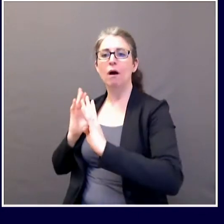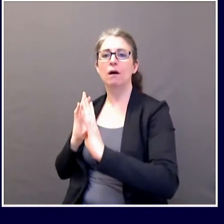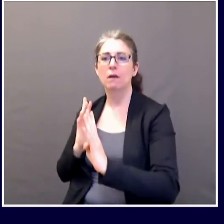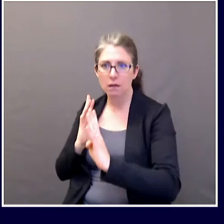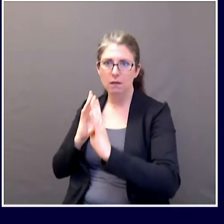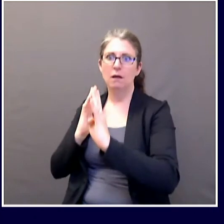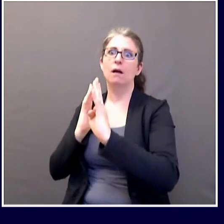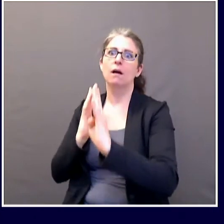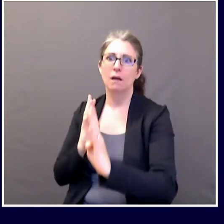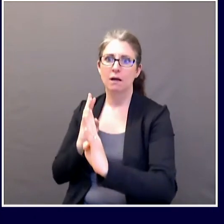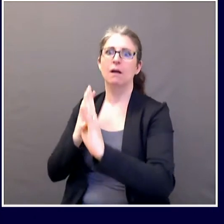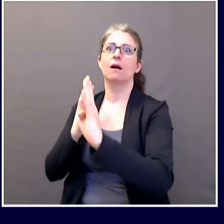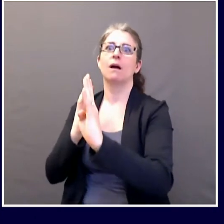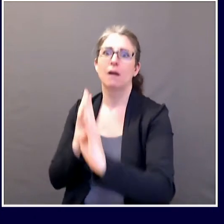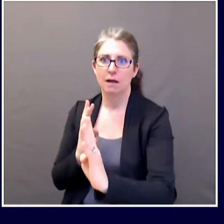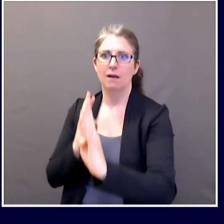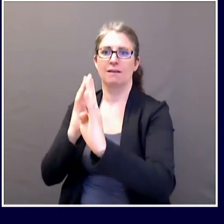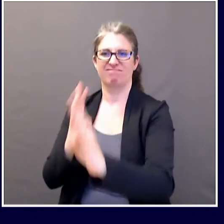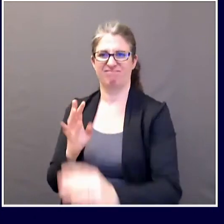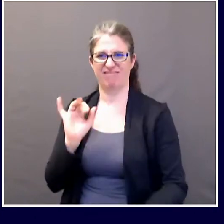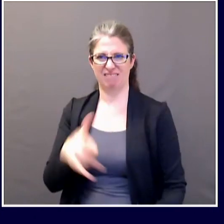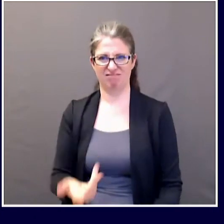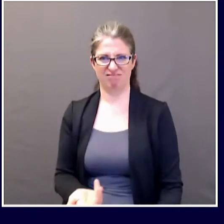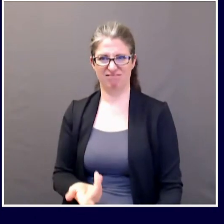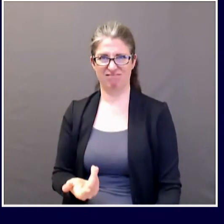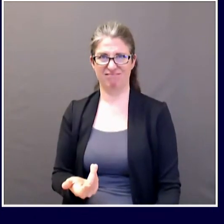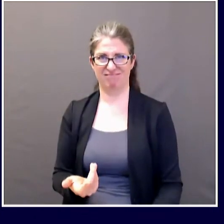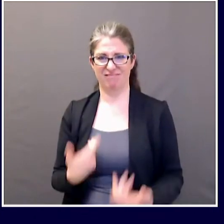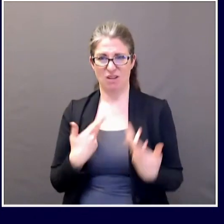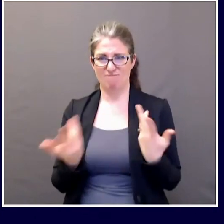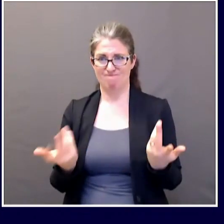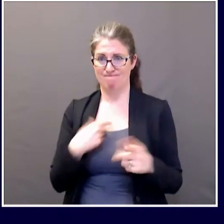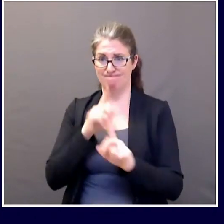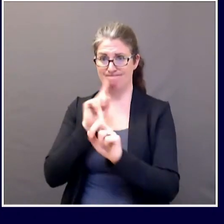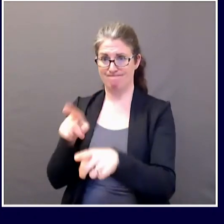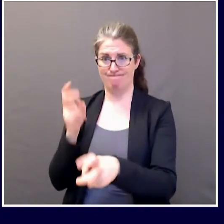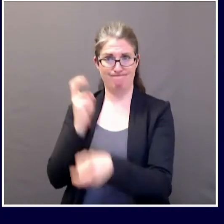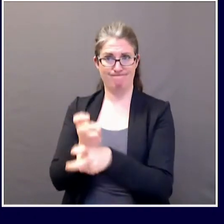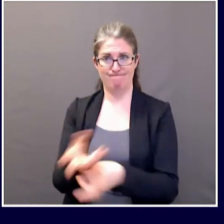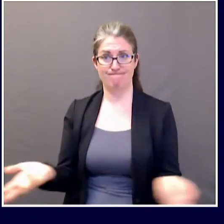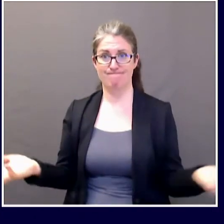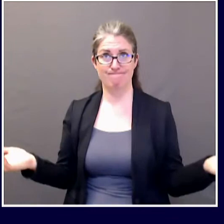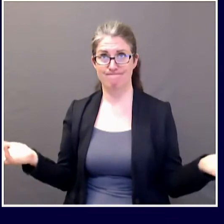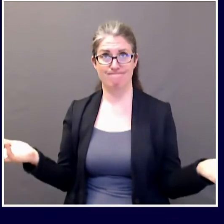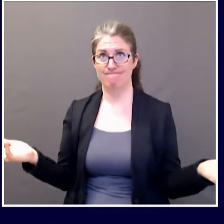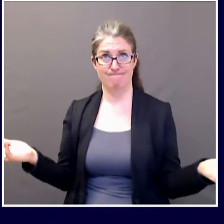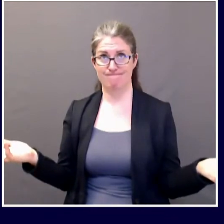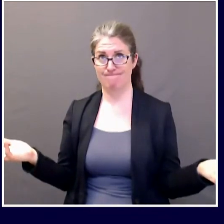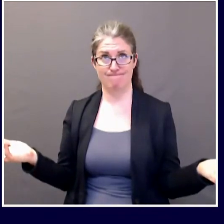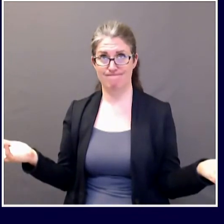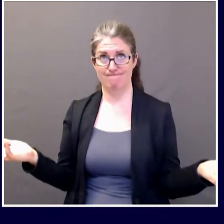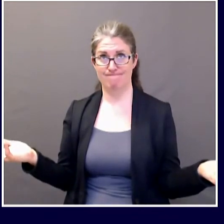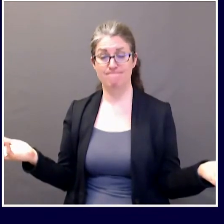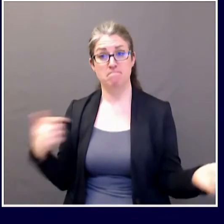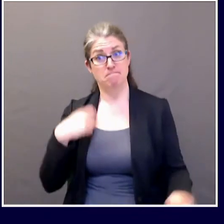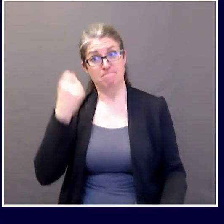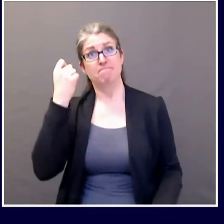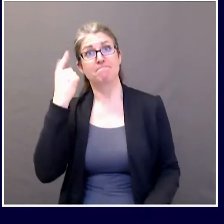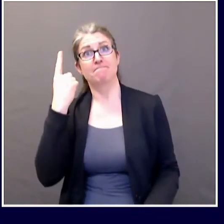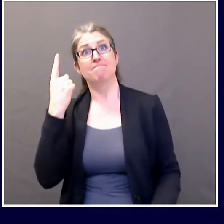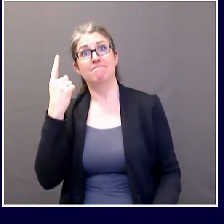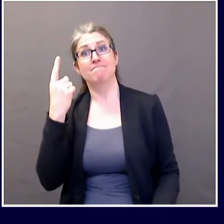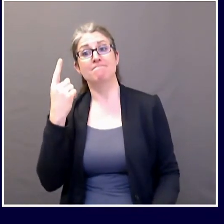trade-off. On one level, there is this desire to provide specificity, or there's a desire for folks to know